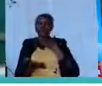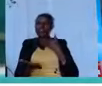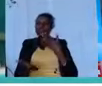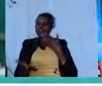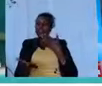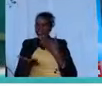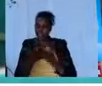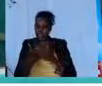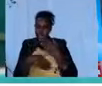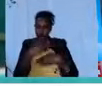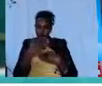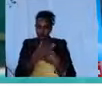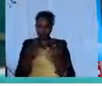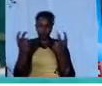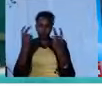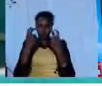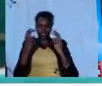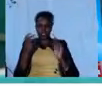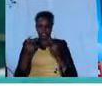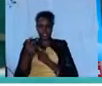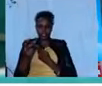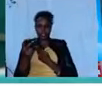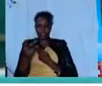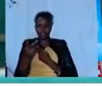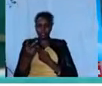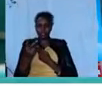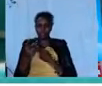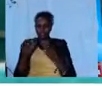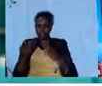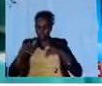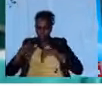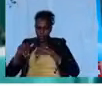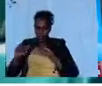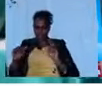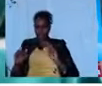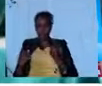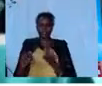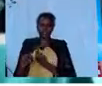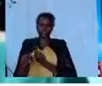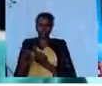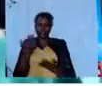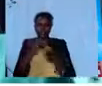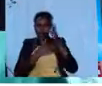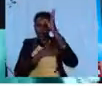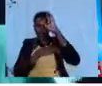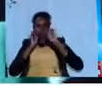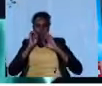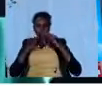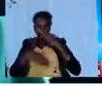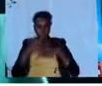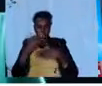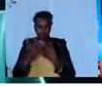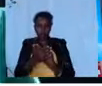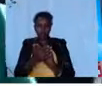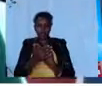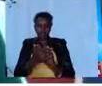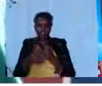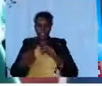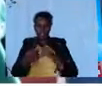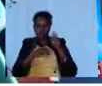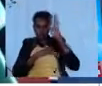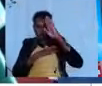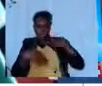all for watching and following us via Facebook and other areas of technology. May the Lord bless you as God restores